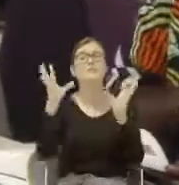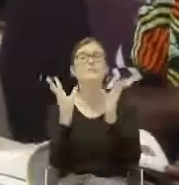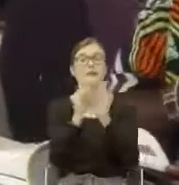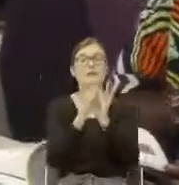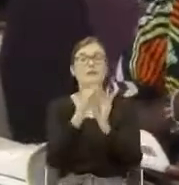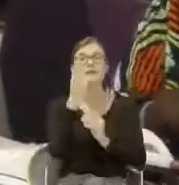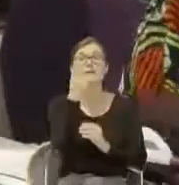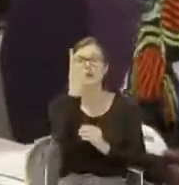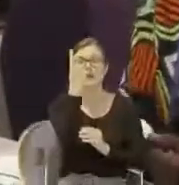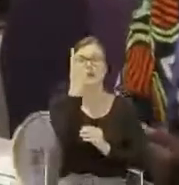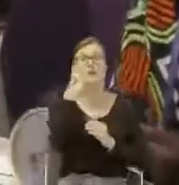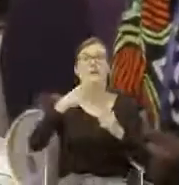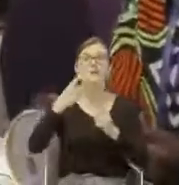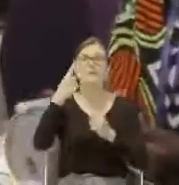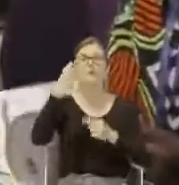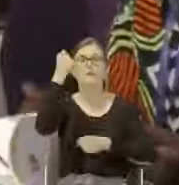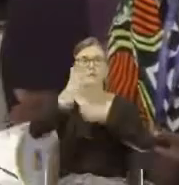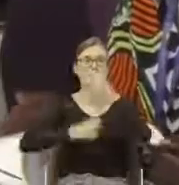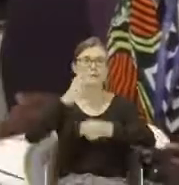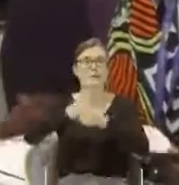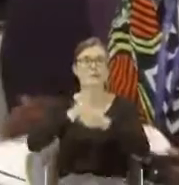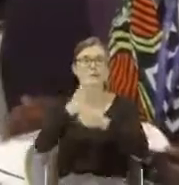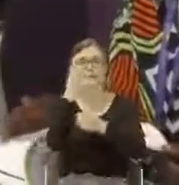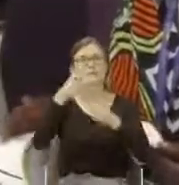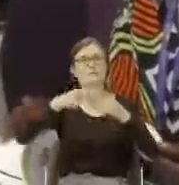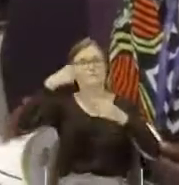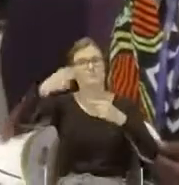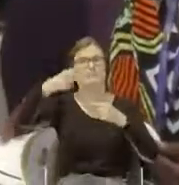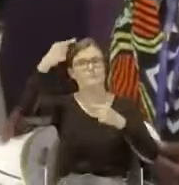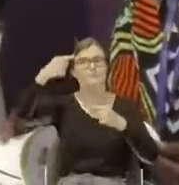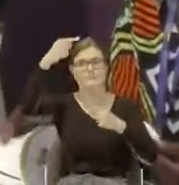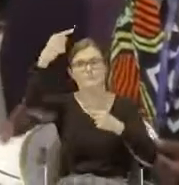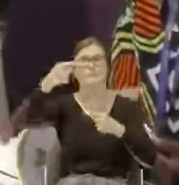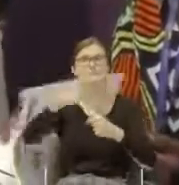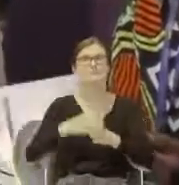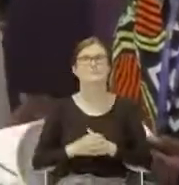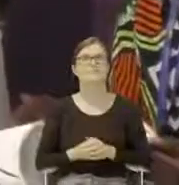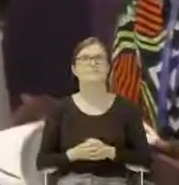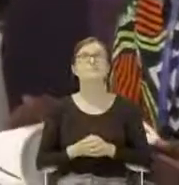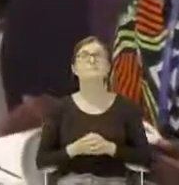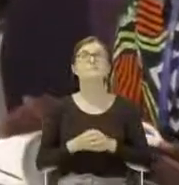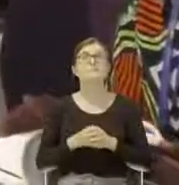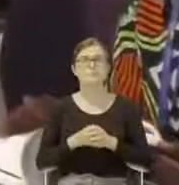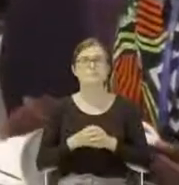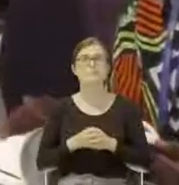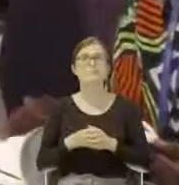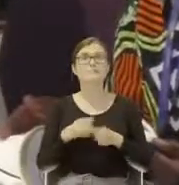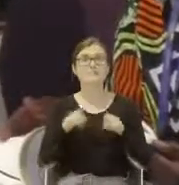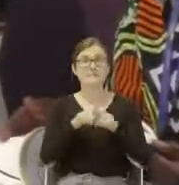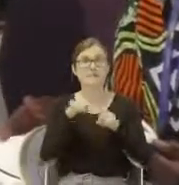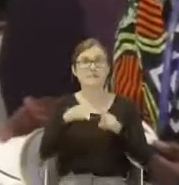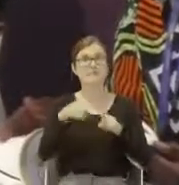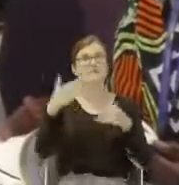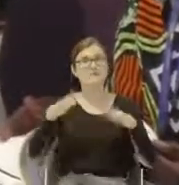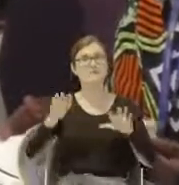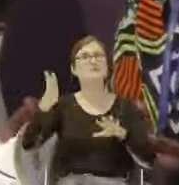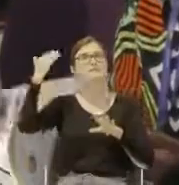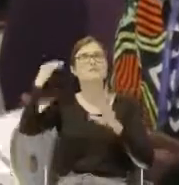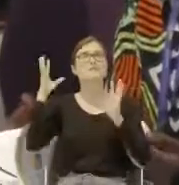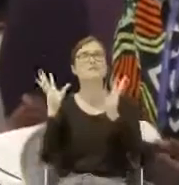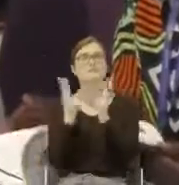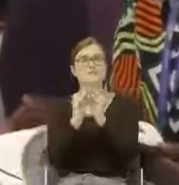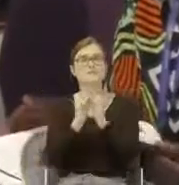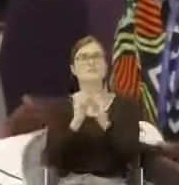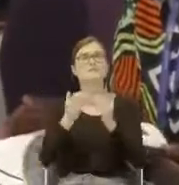urban agenda, a very important milestone indeed. But we did not want to leave our seat